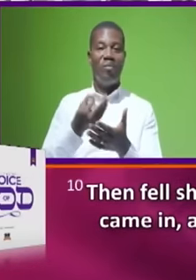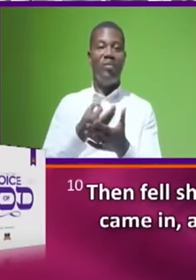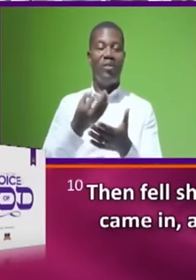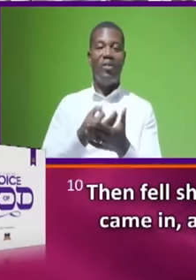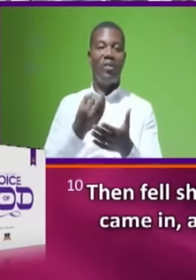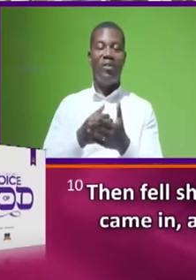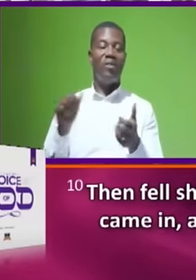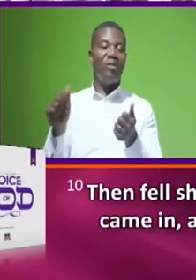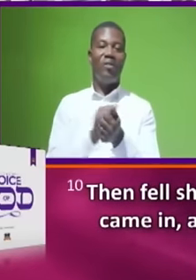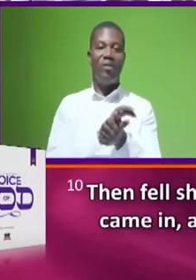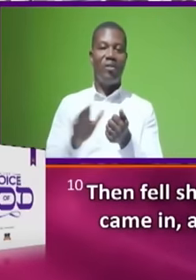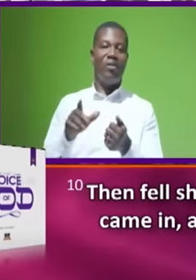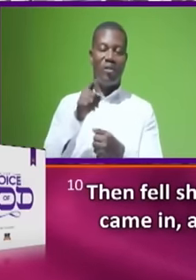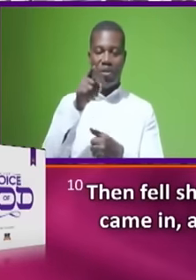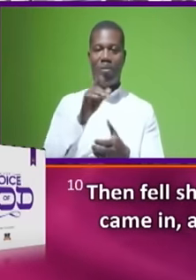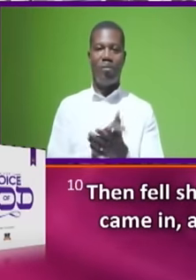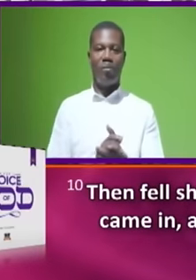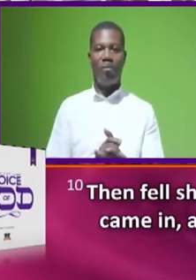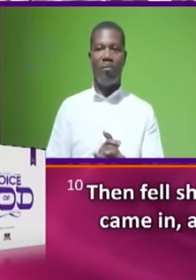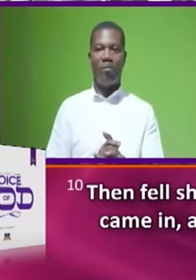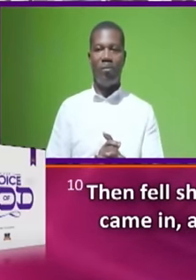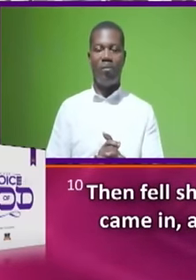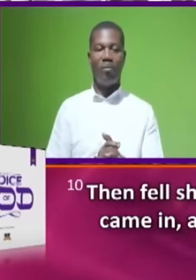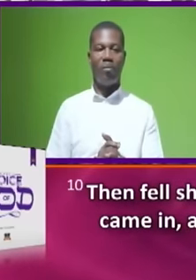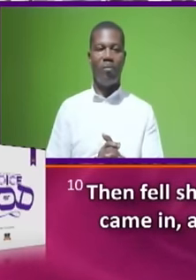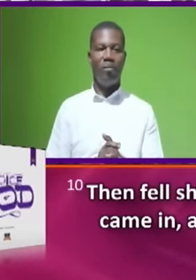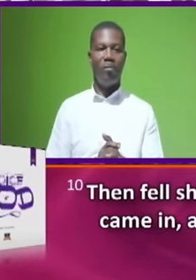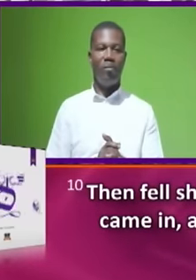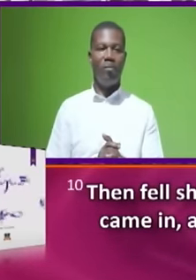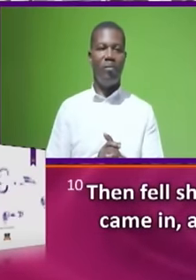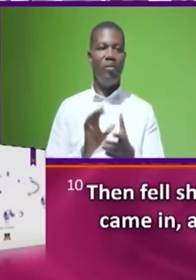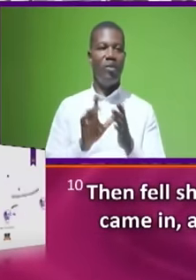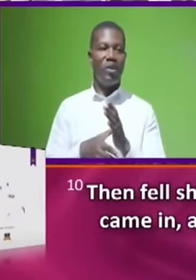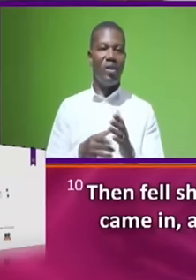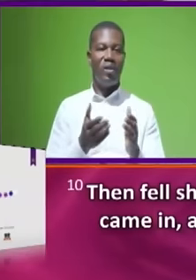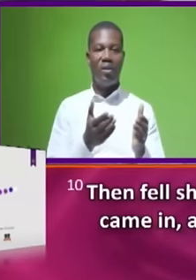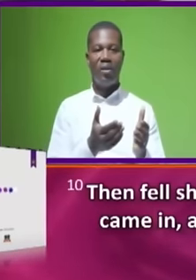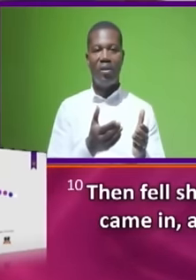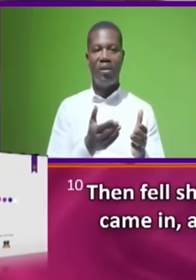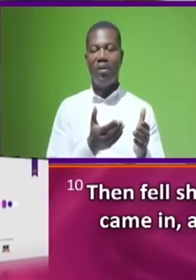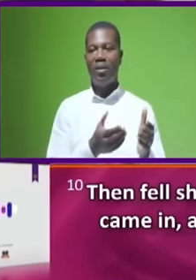and unwarranted desire for money. Na famiko famiko